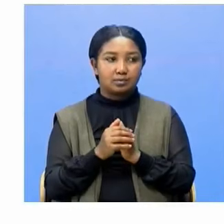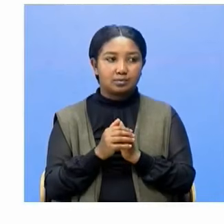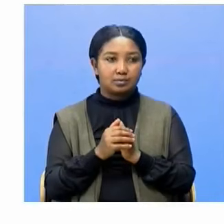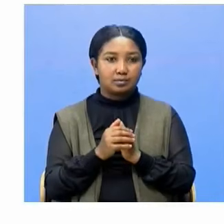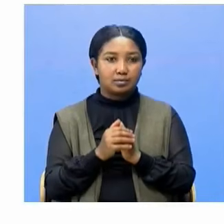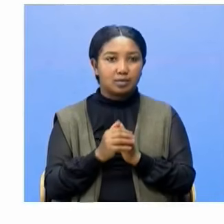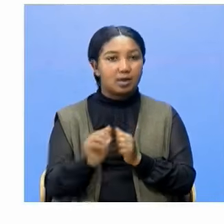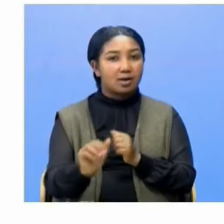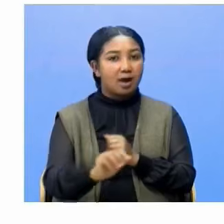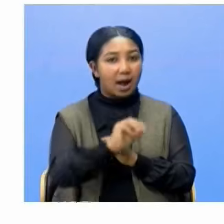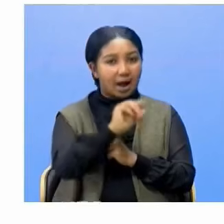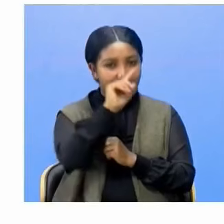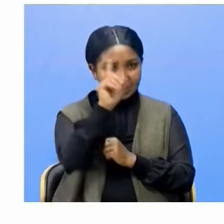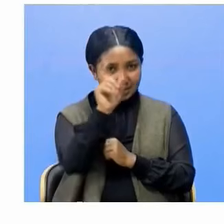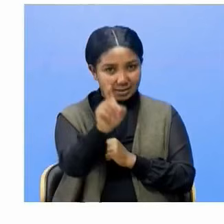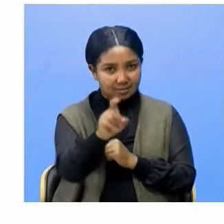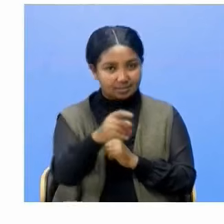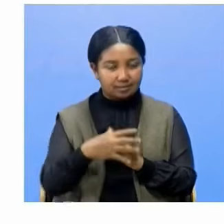ask